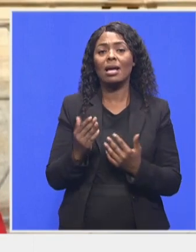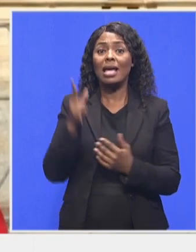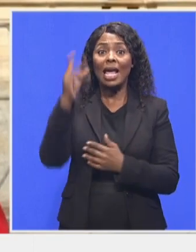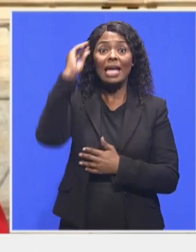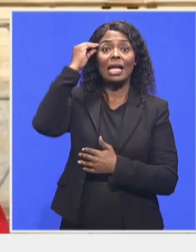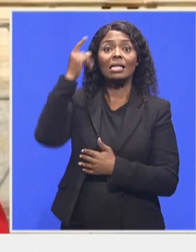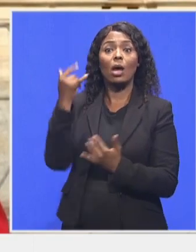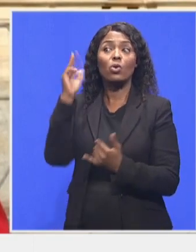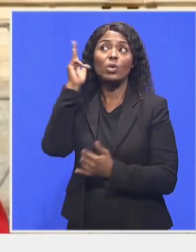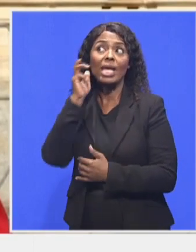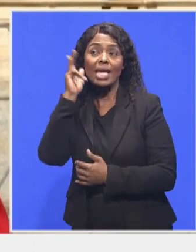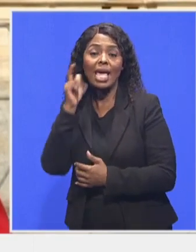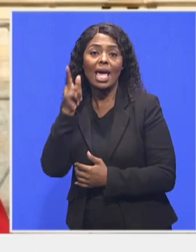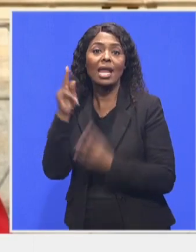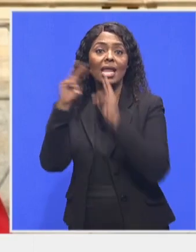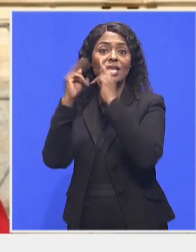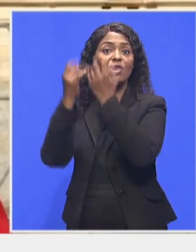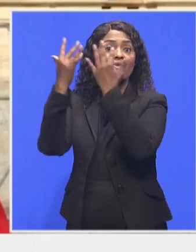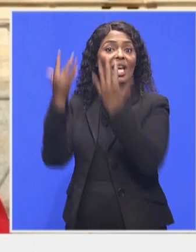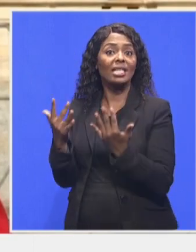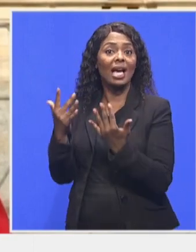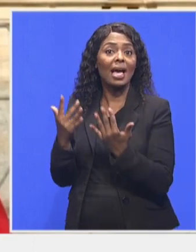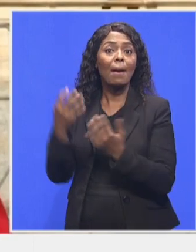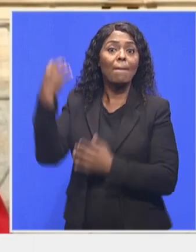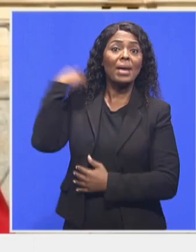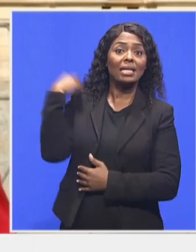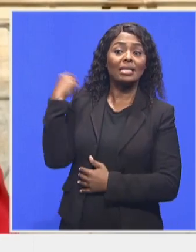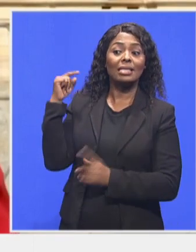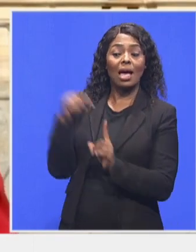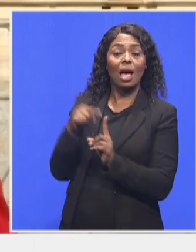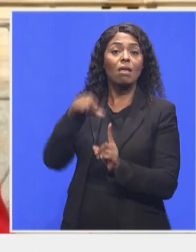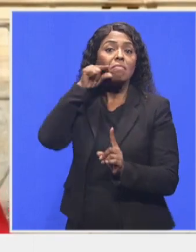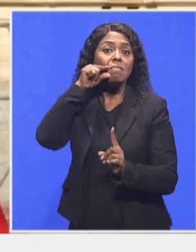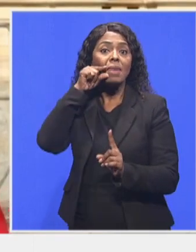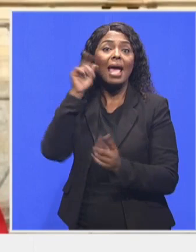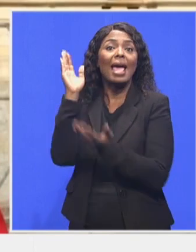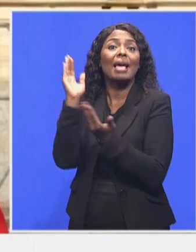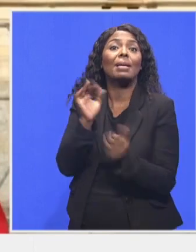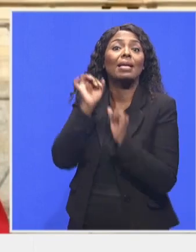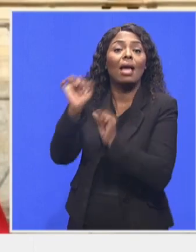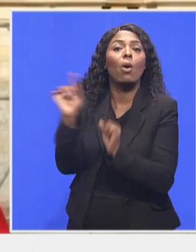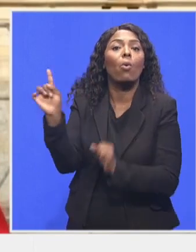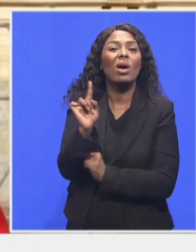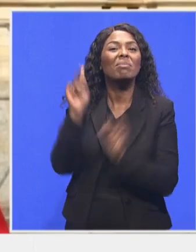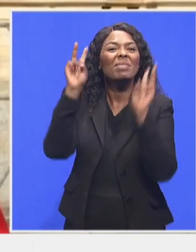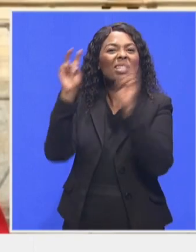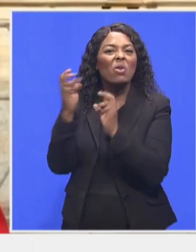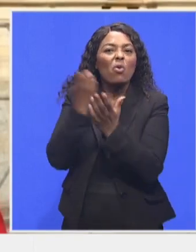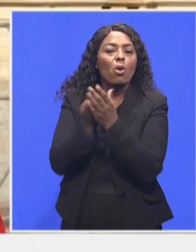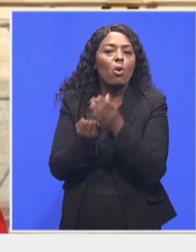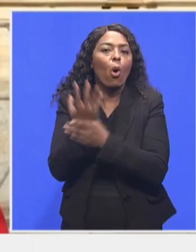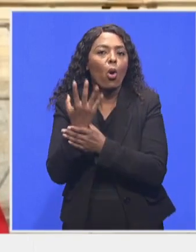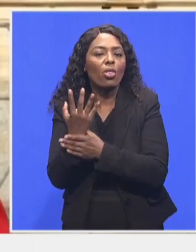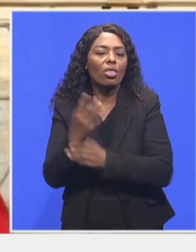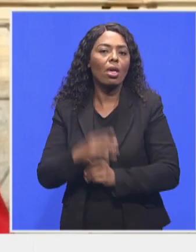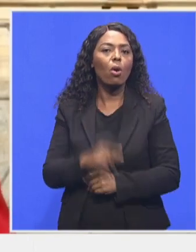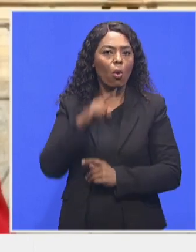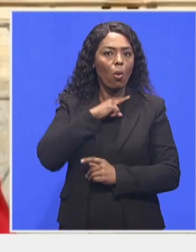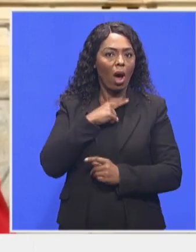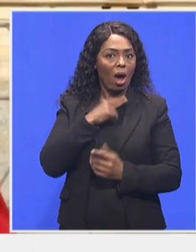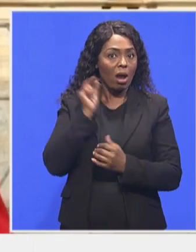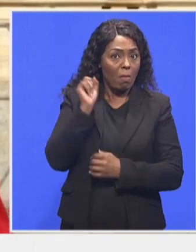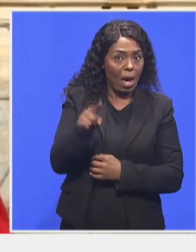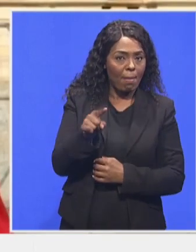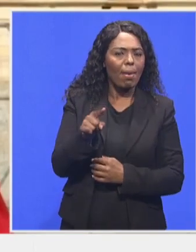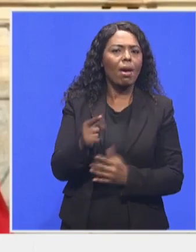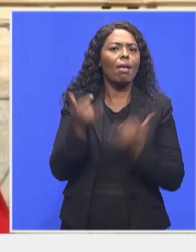interesting to hear what the National Treasury, Finance Minister's expectation is around economic growth, because usually